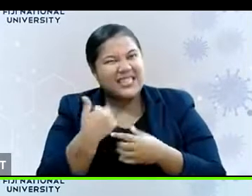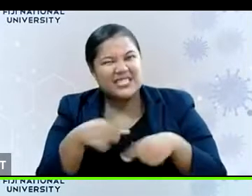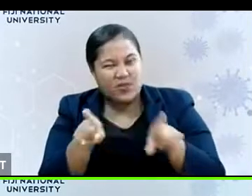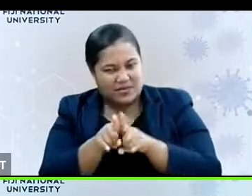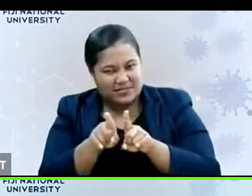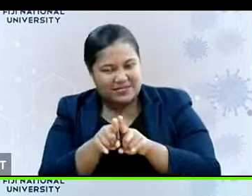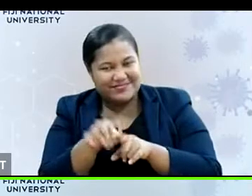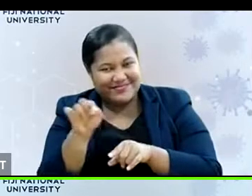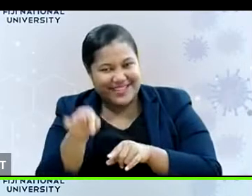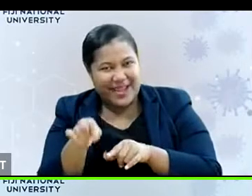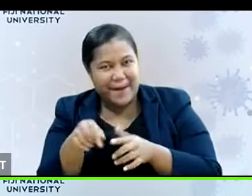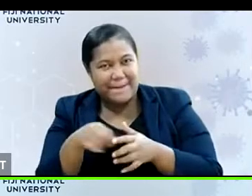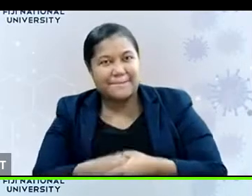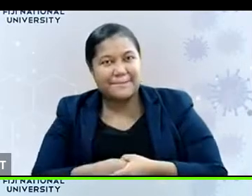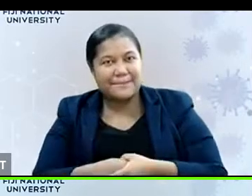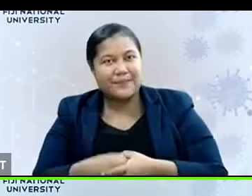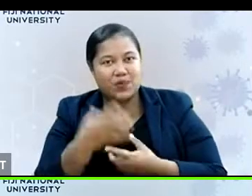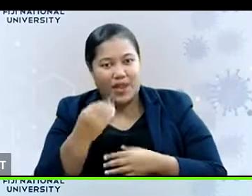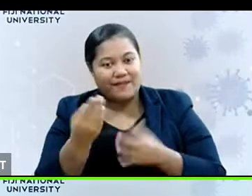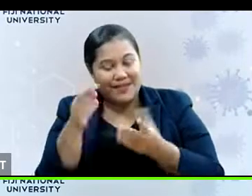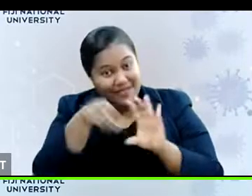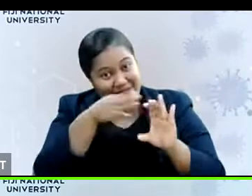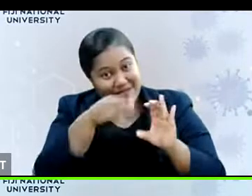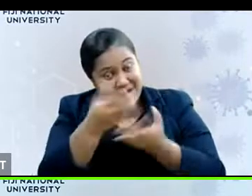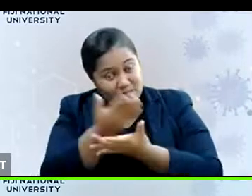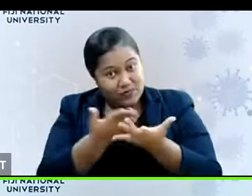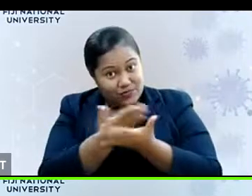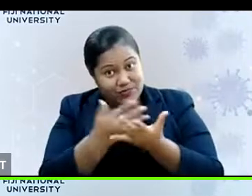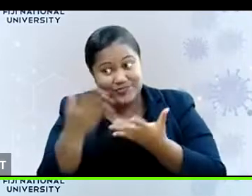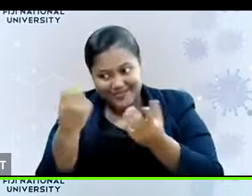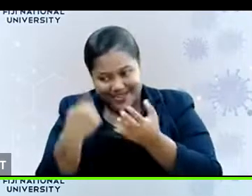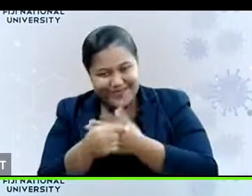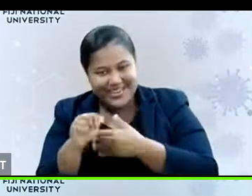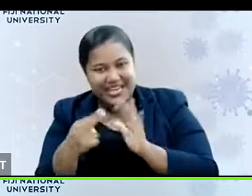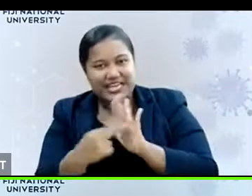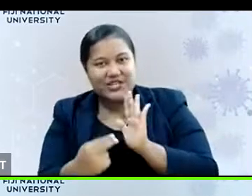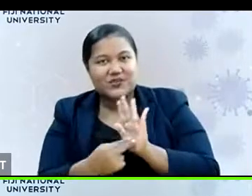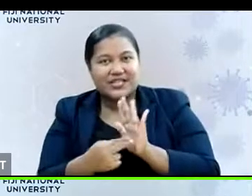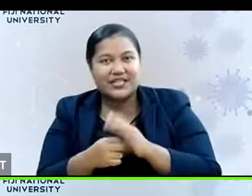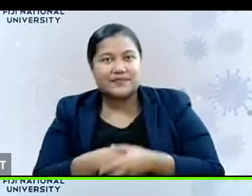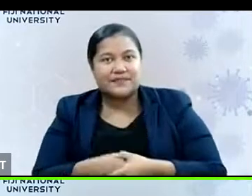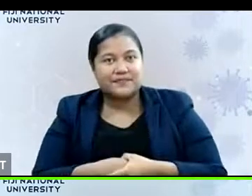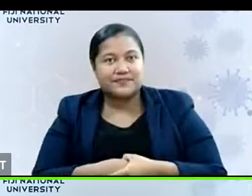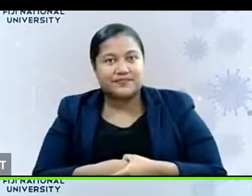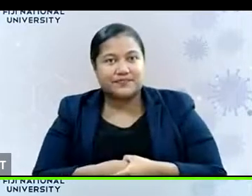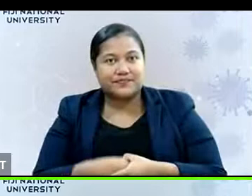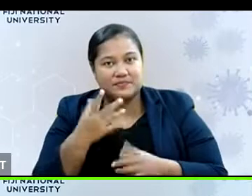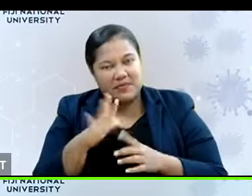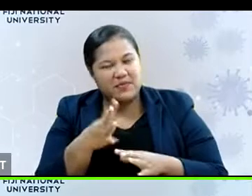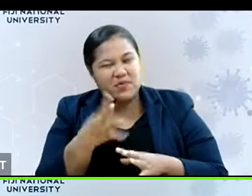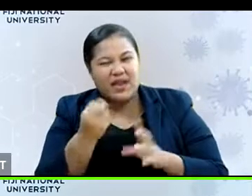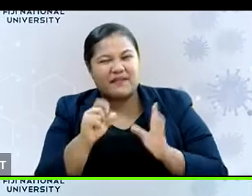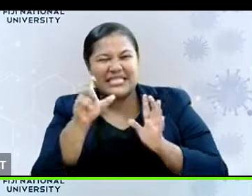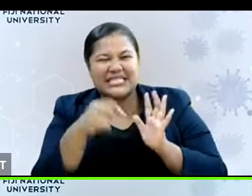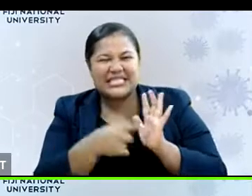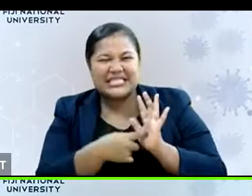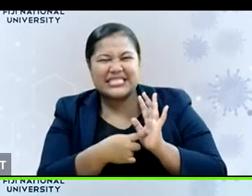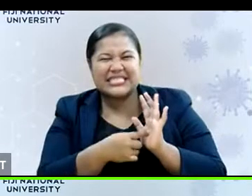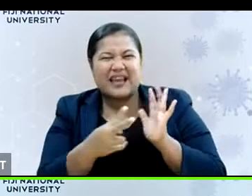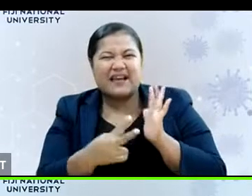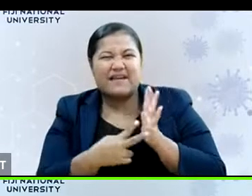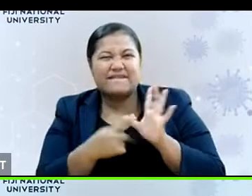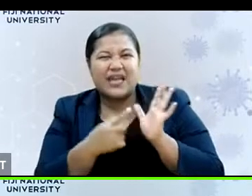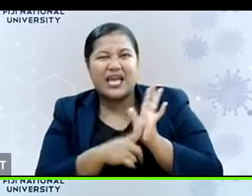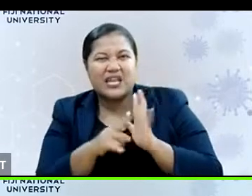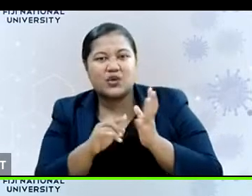and in the media discussion about testing in New Zealand, people wanting to know what the CT value is. And the CT value is essentially the cutoff,